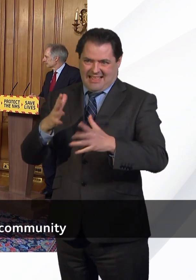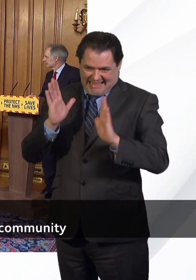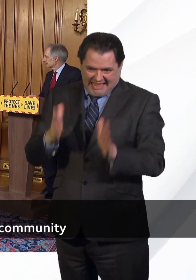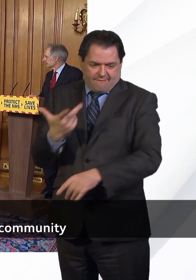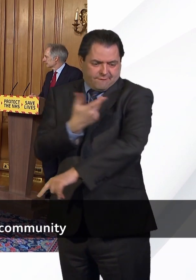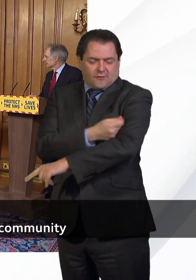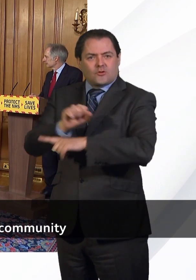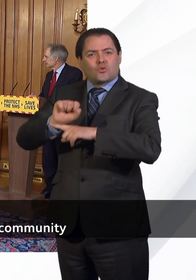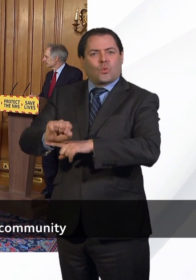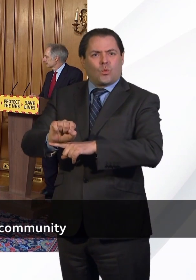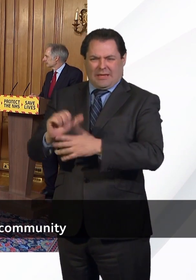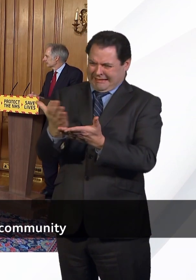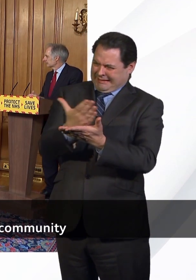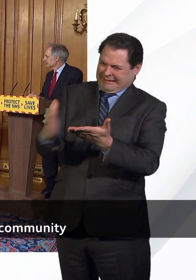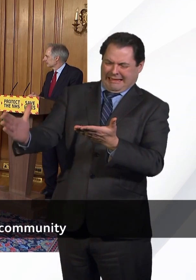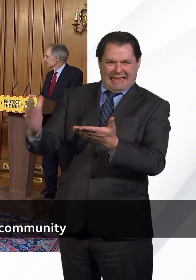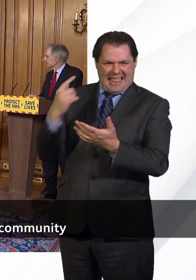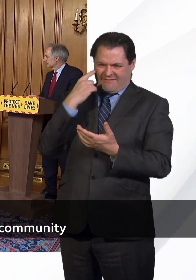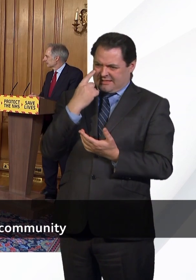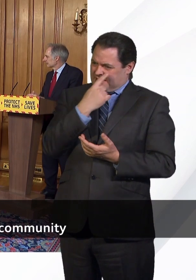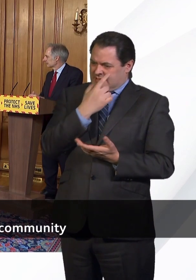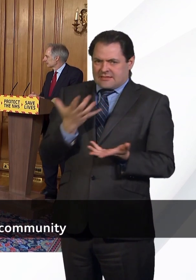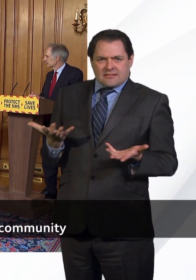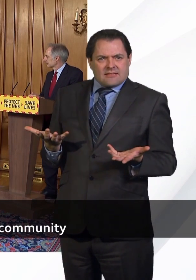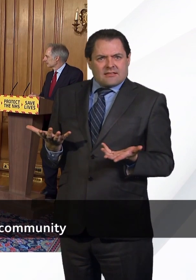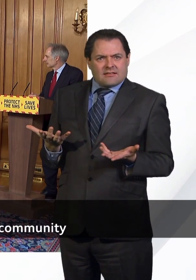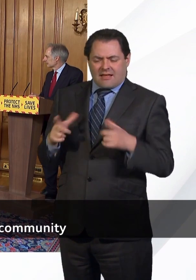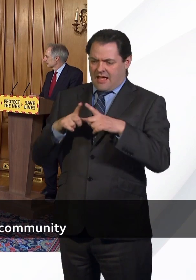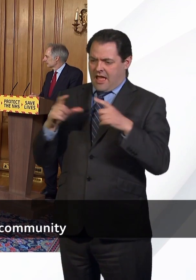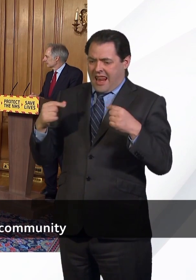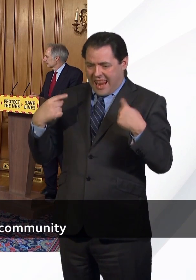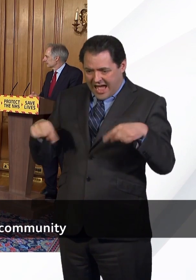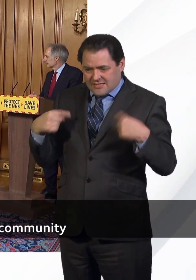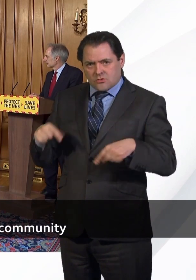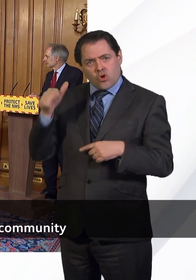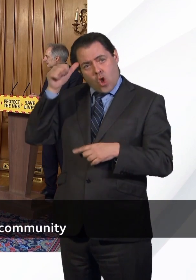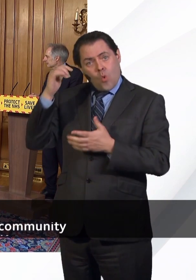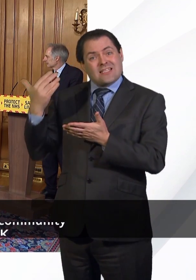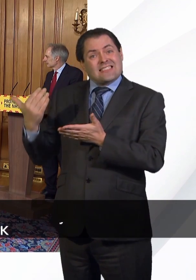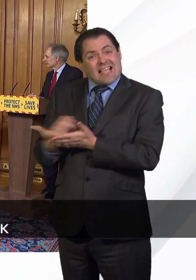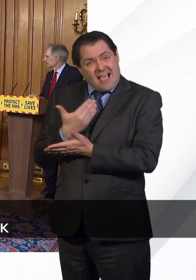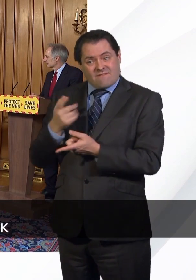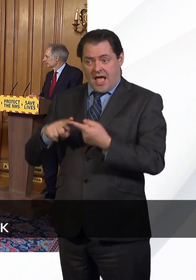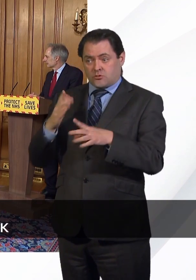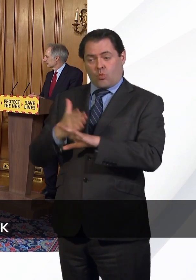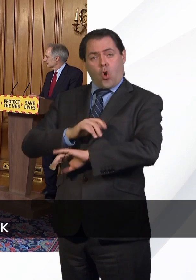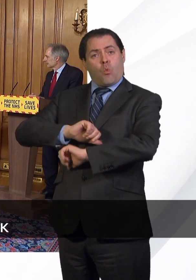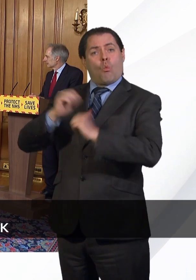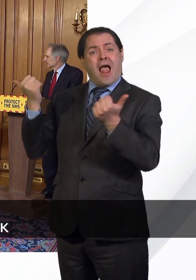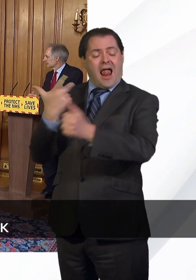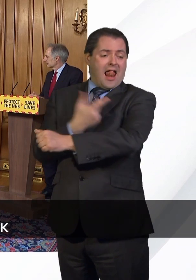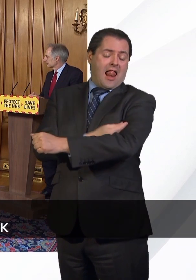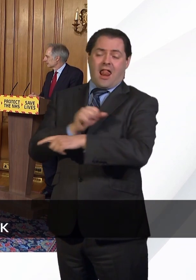of COVID-19. And we will only license a vaccine when it is both effective